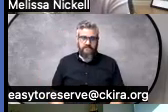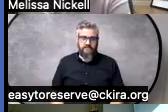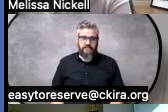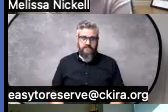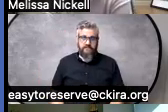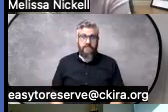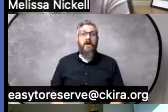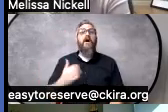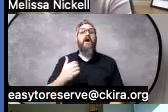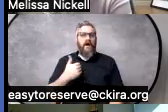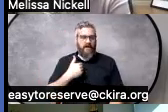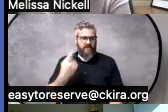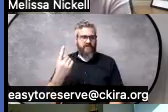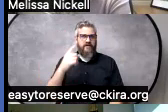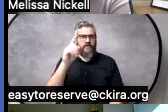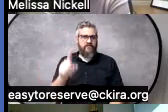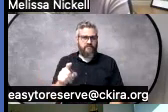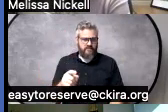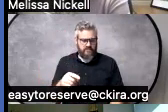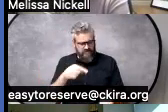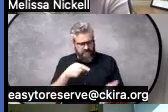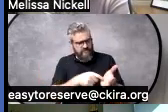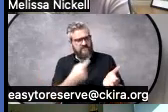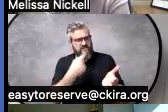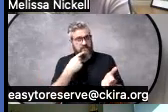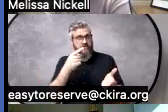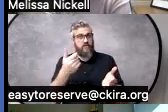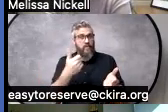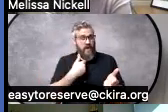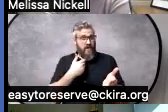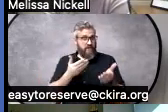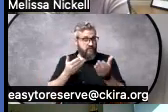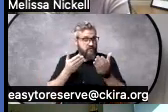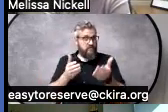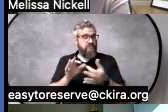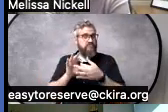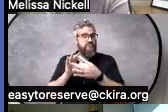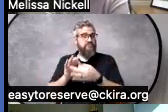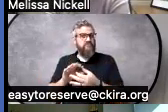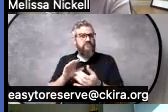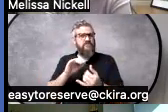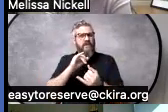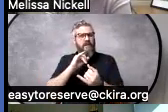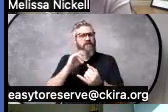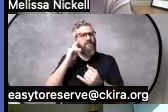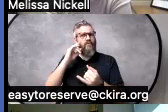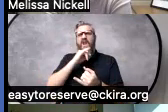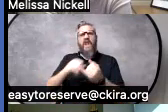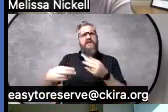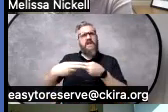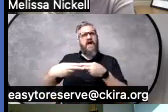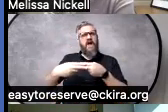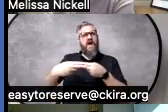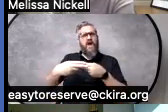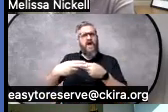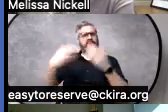Okay, we have a question. So this one says, do you have suggestions for a last slide of a presentation? For example,